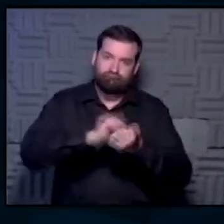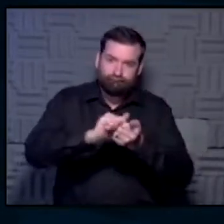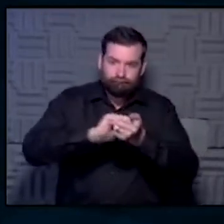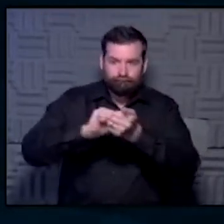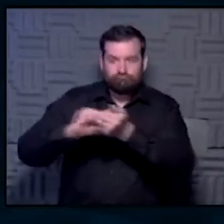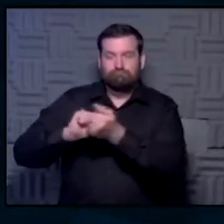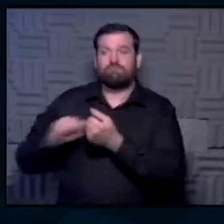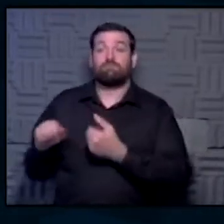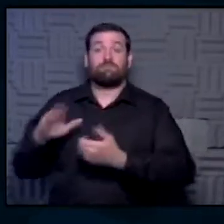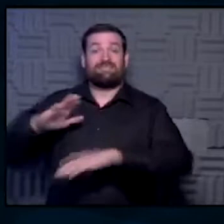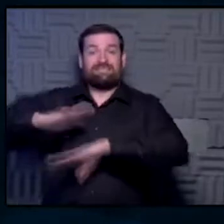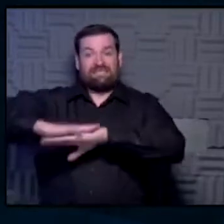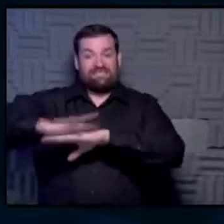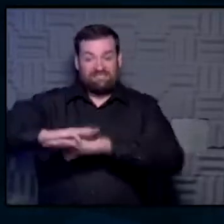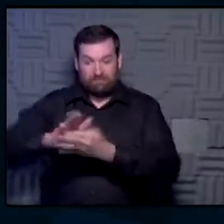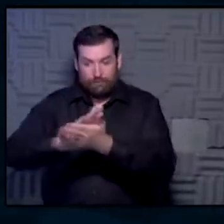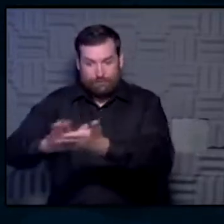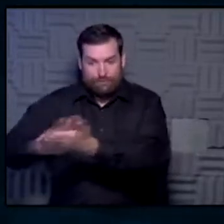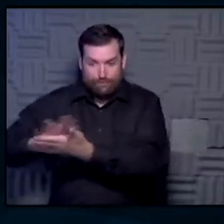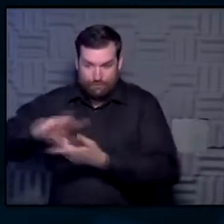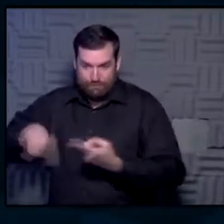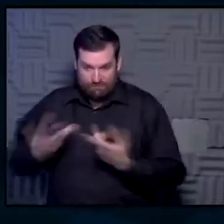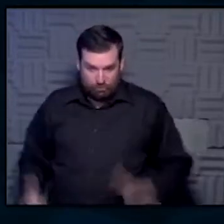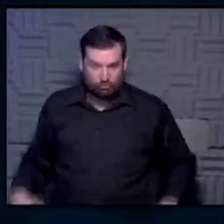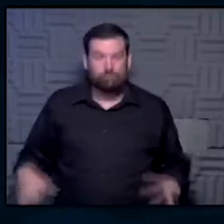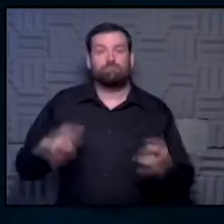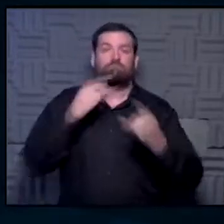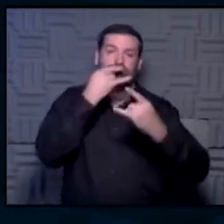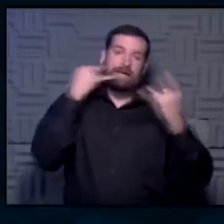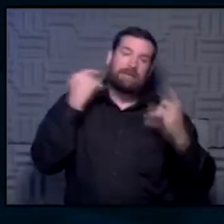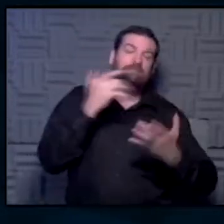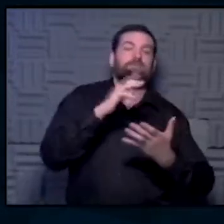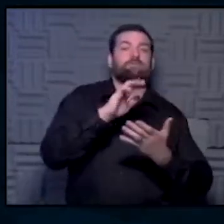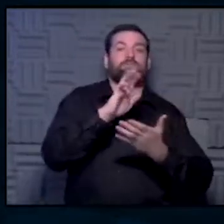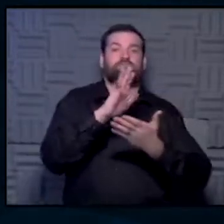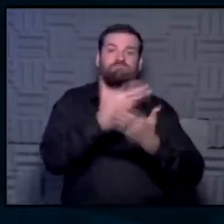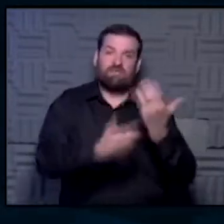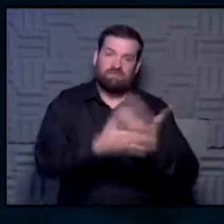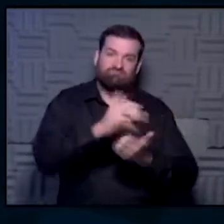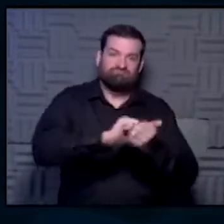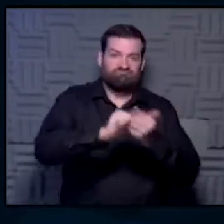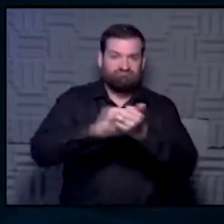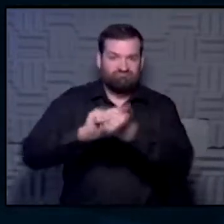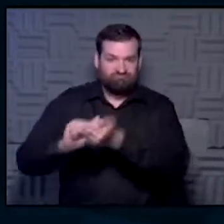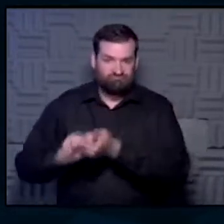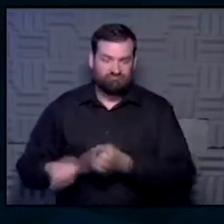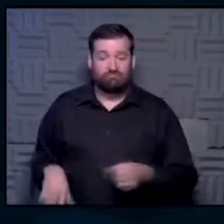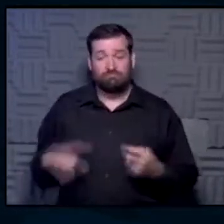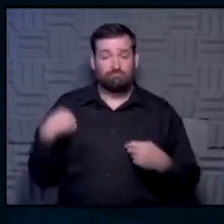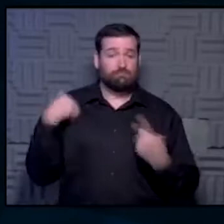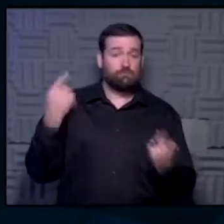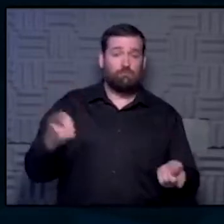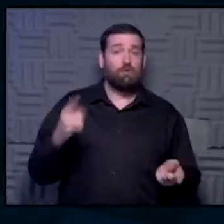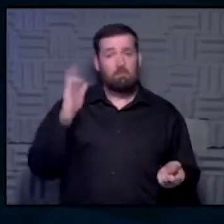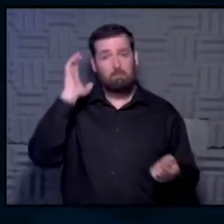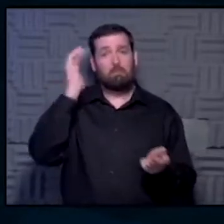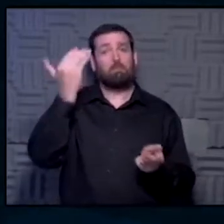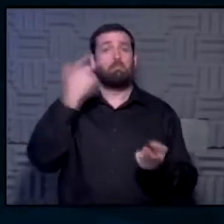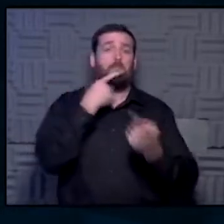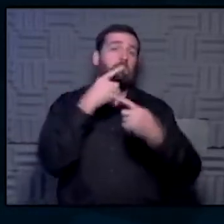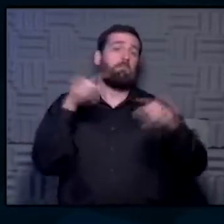their desk when they get done and wash their hands again. They're wearing masks throughout the entire school. And so far, it seems to be pretty